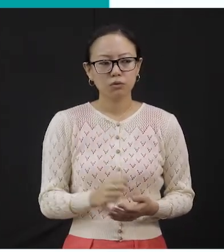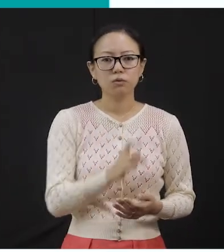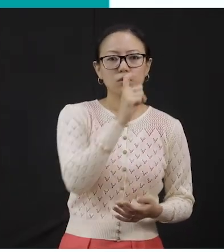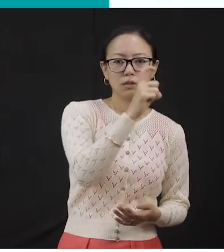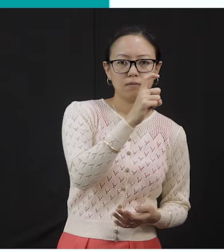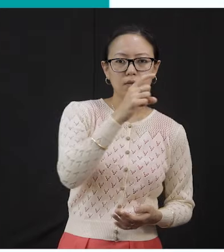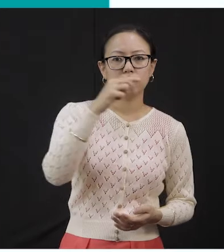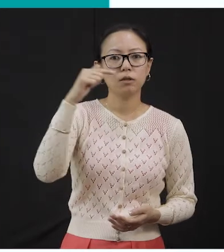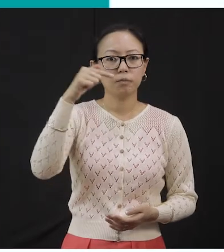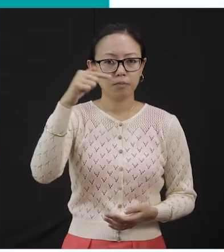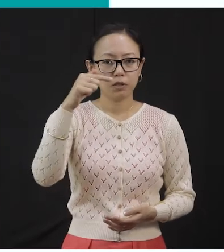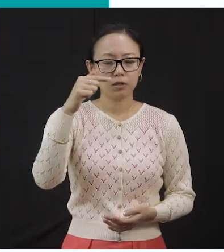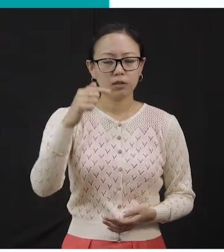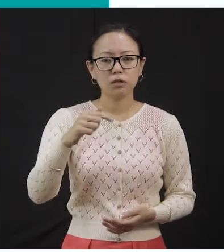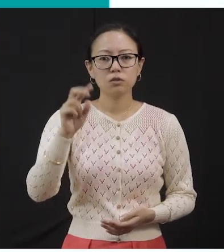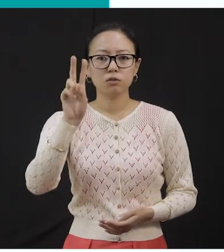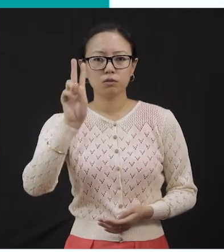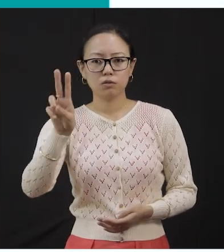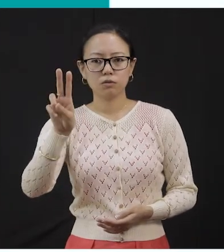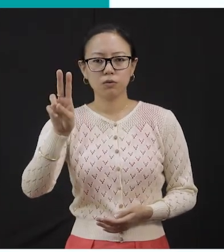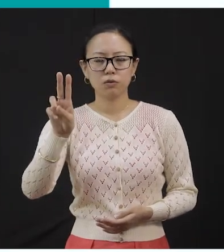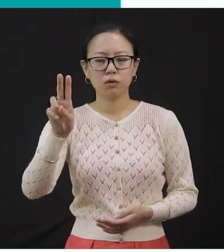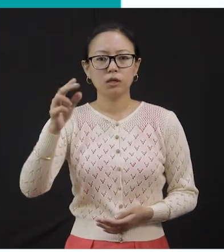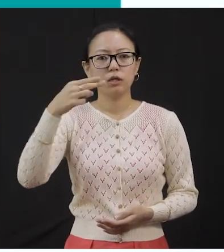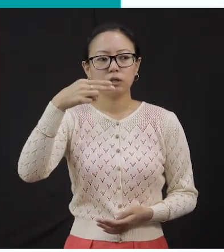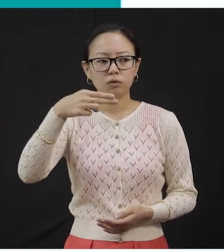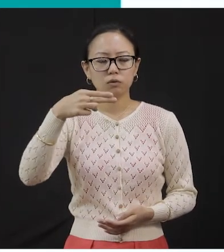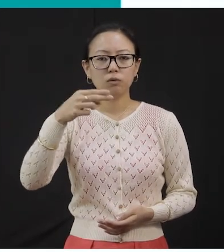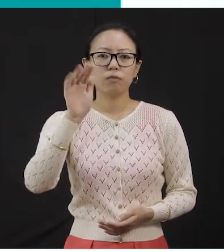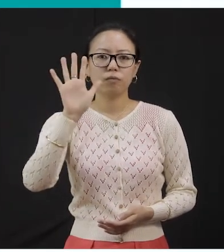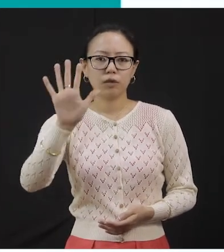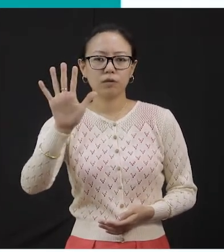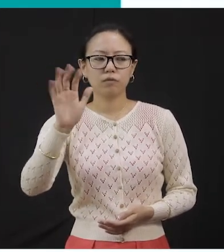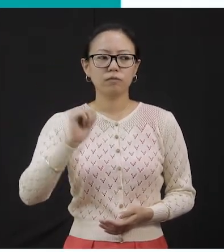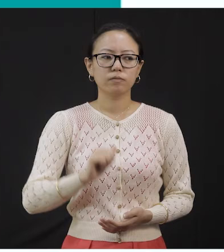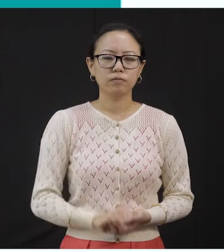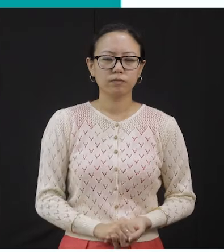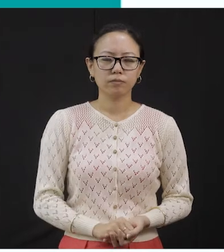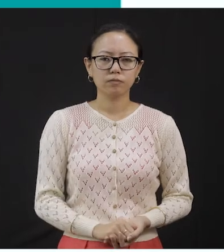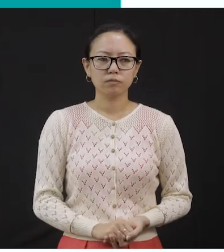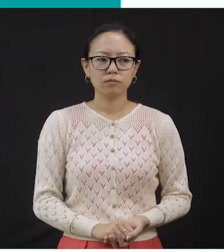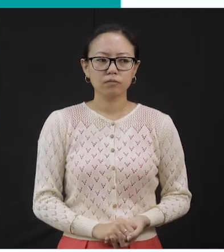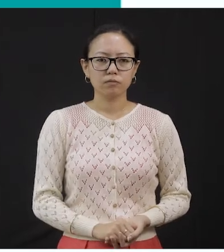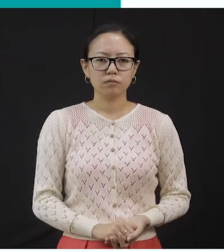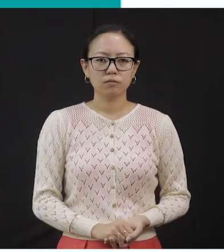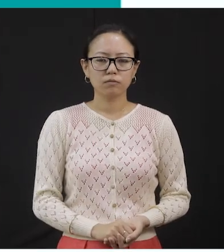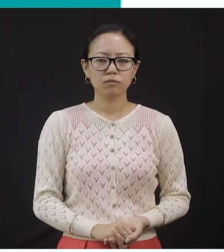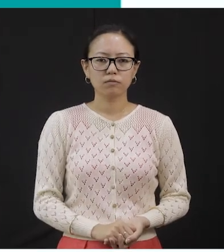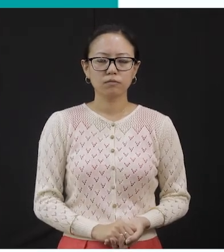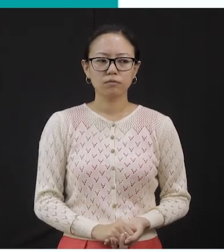is 7 minus 2 is equal to 5.